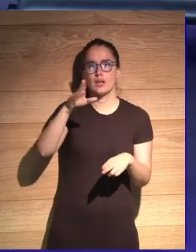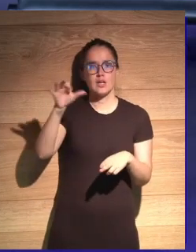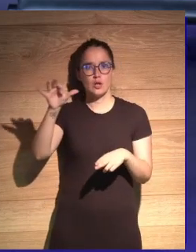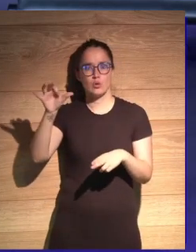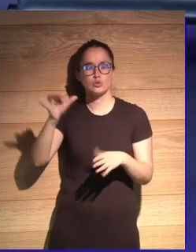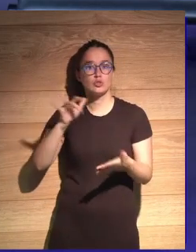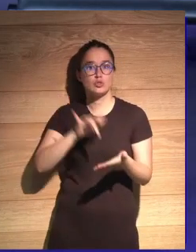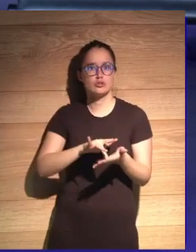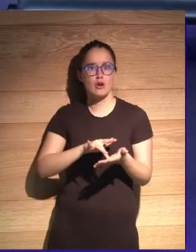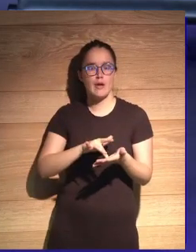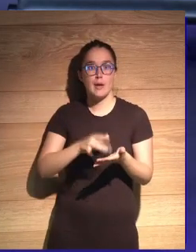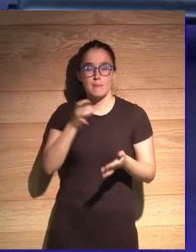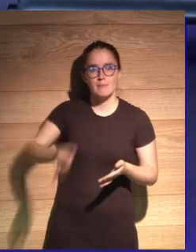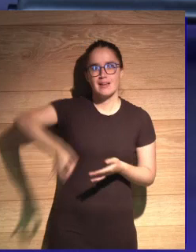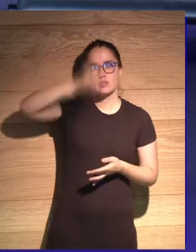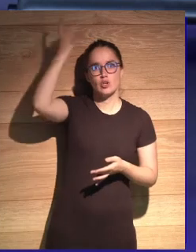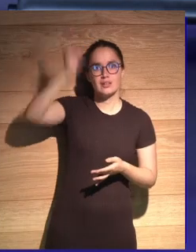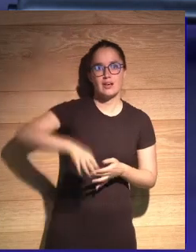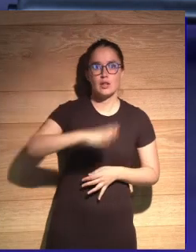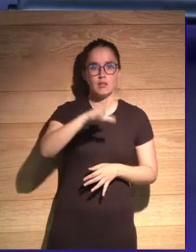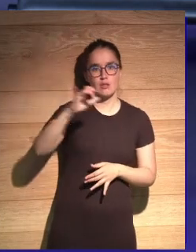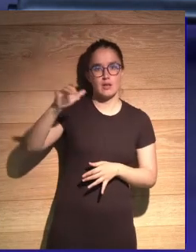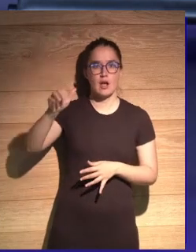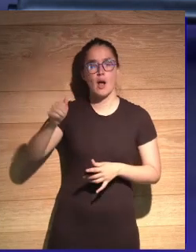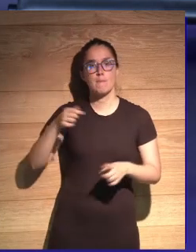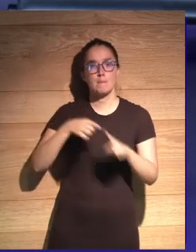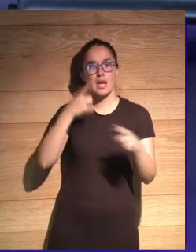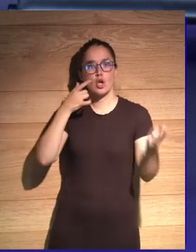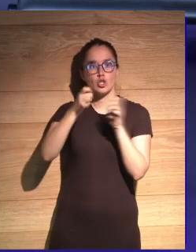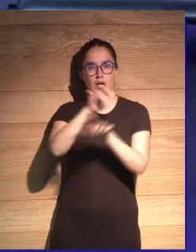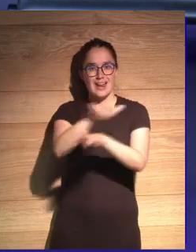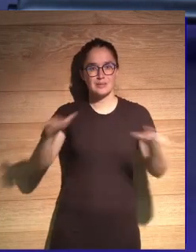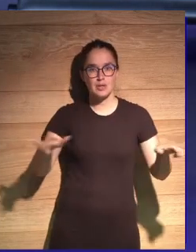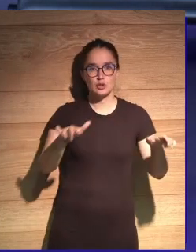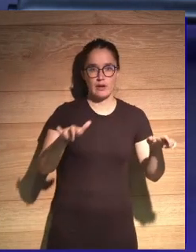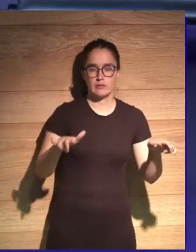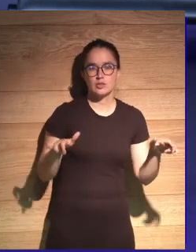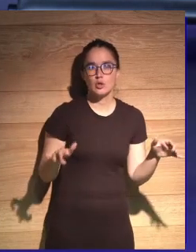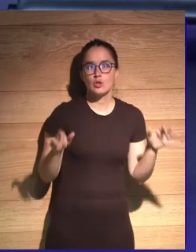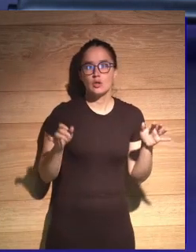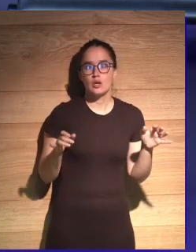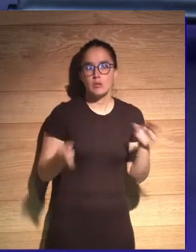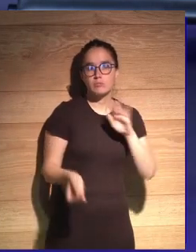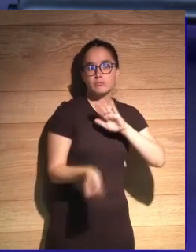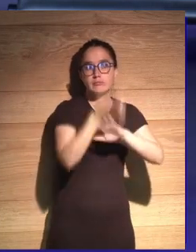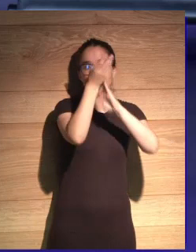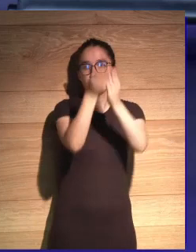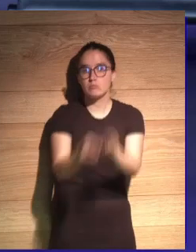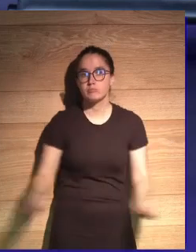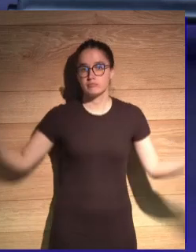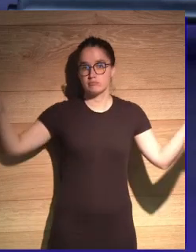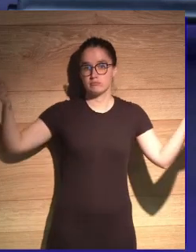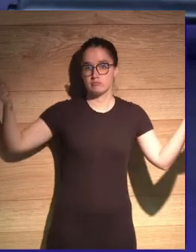called Polybius that should have been invented by the CIA